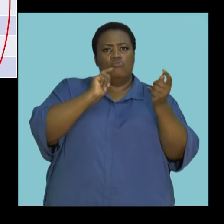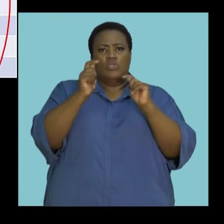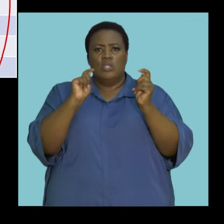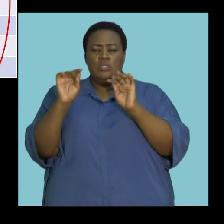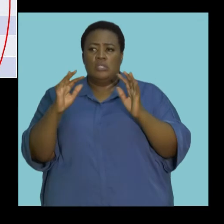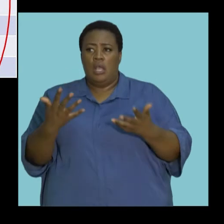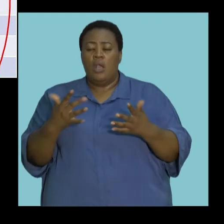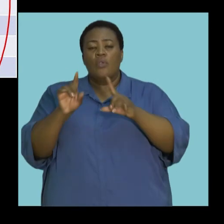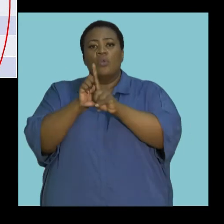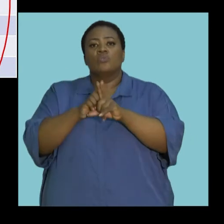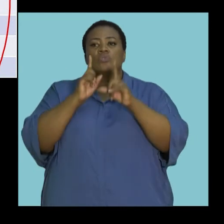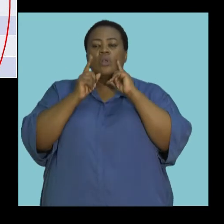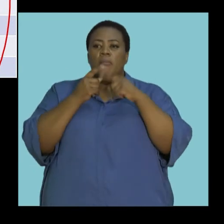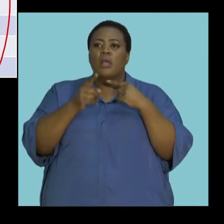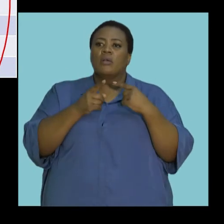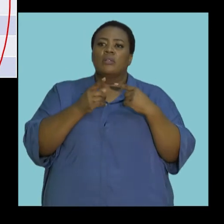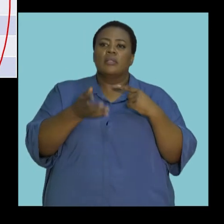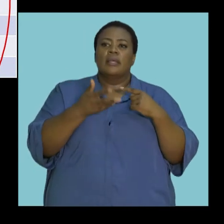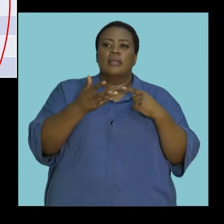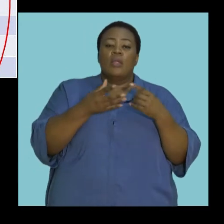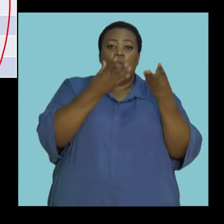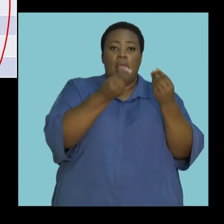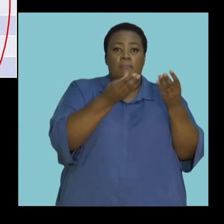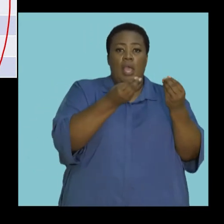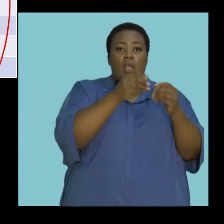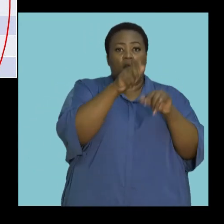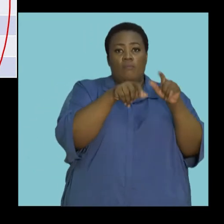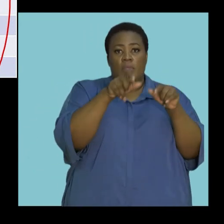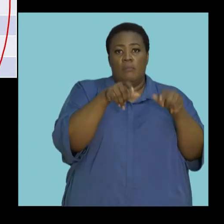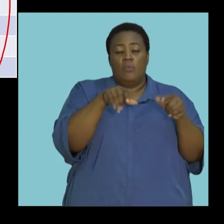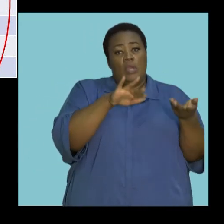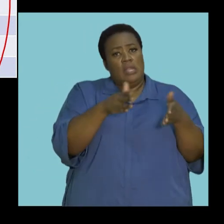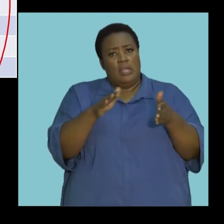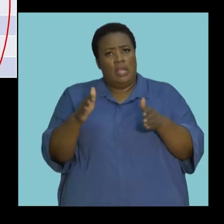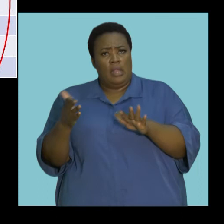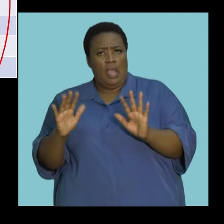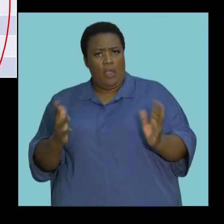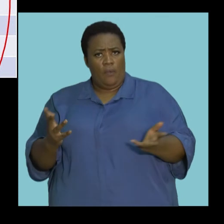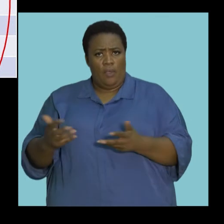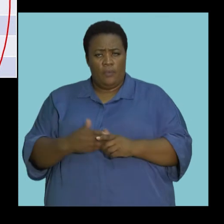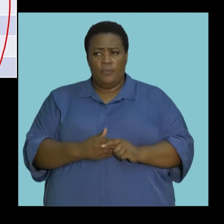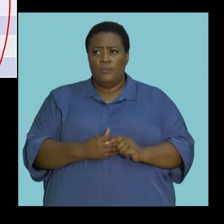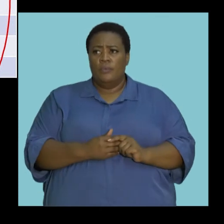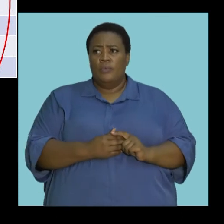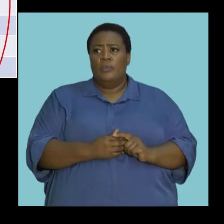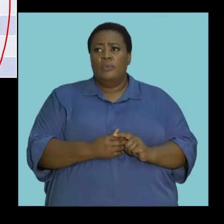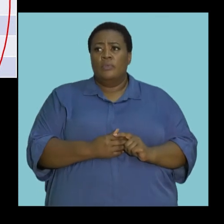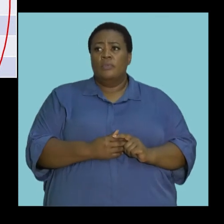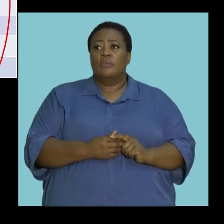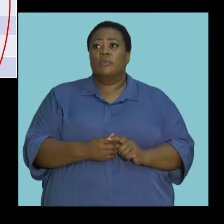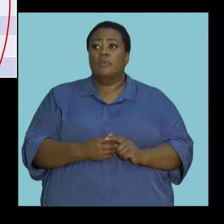temperature changes. It also talks about how the number of individuals that are dying.